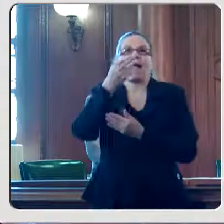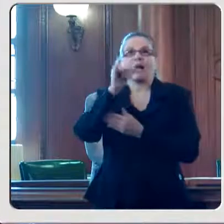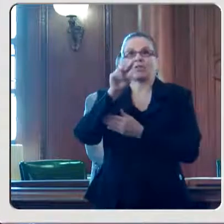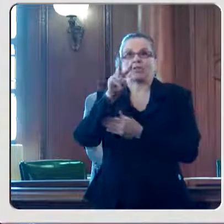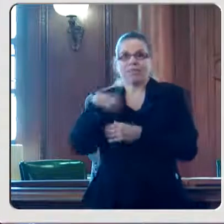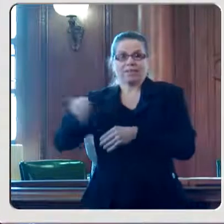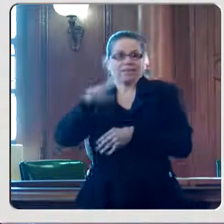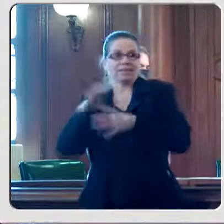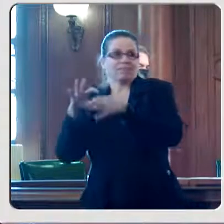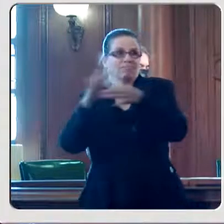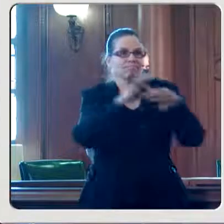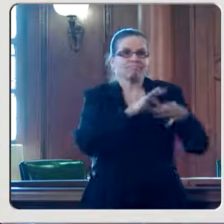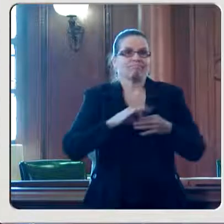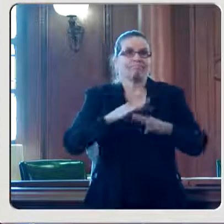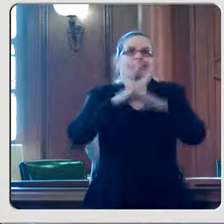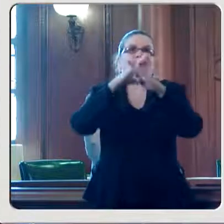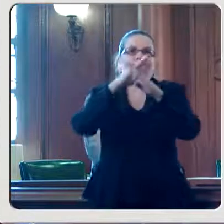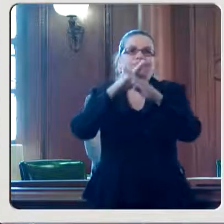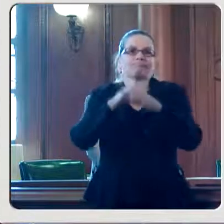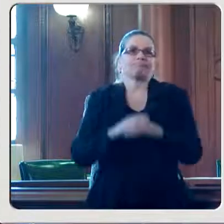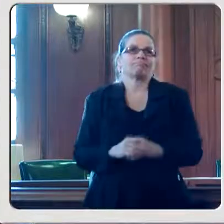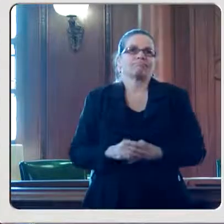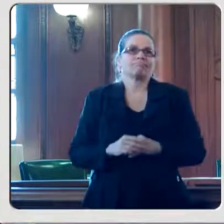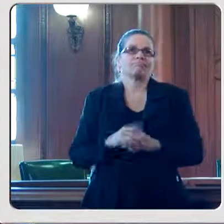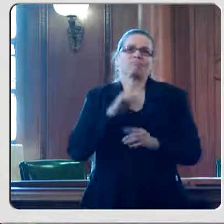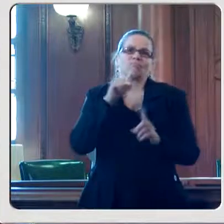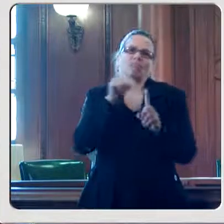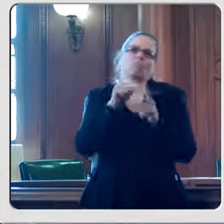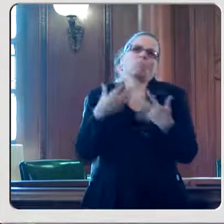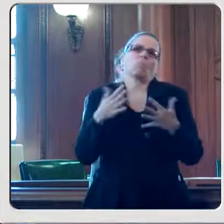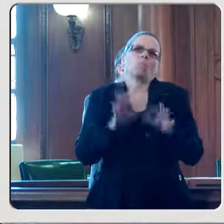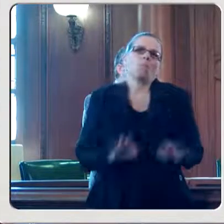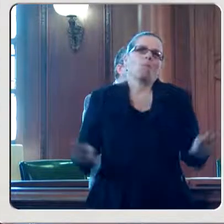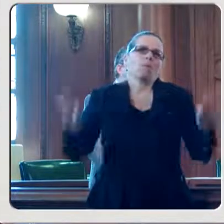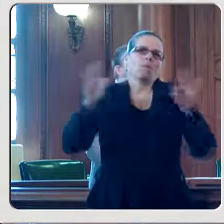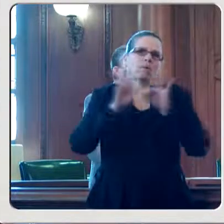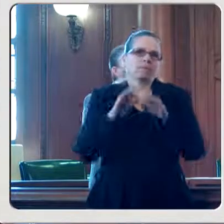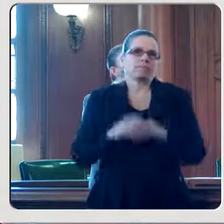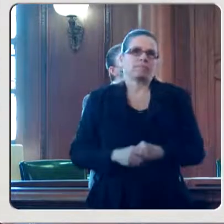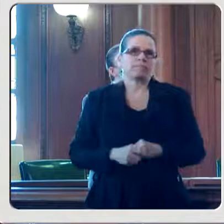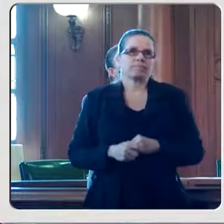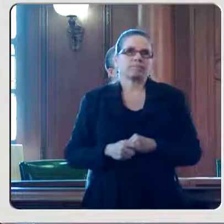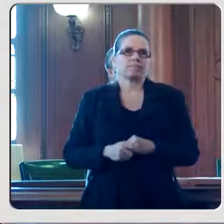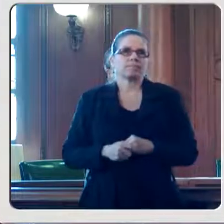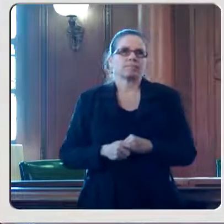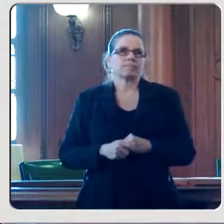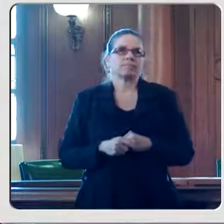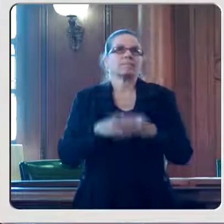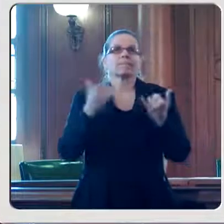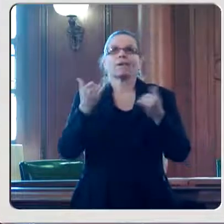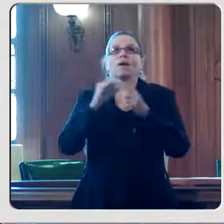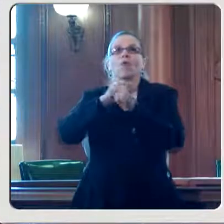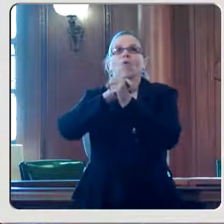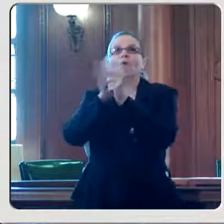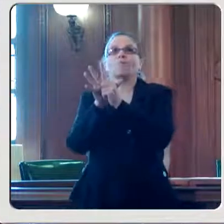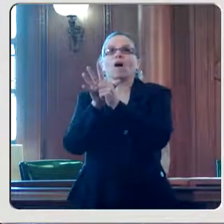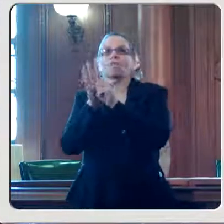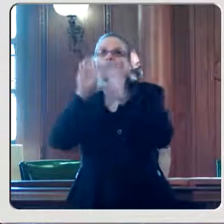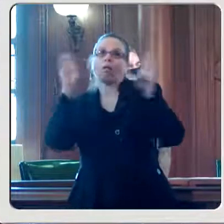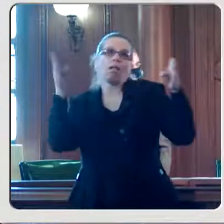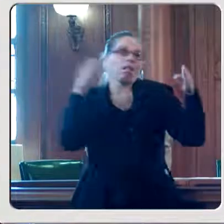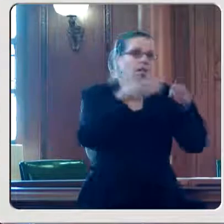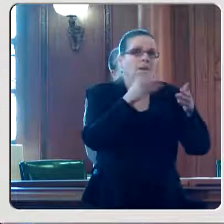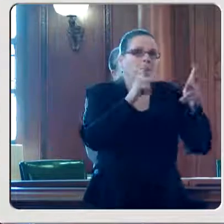important that we understand that on some levels, coronavirus has taken over much of our public health systems.